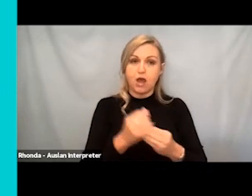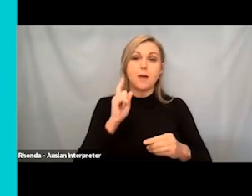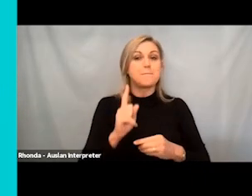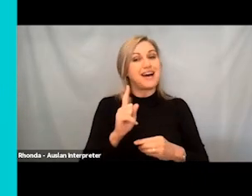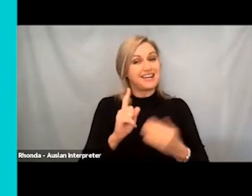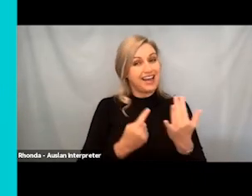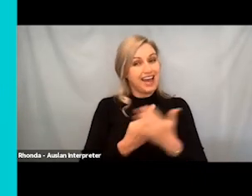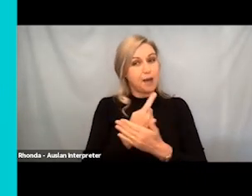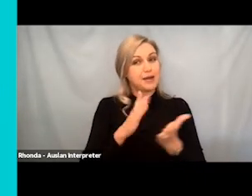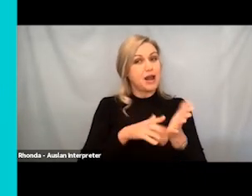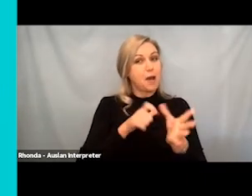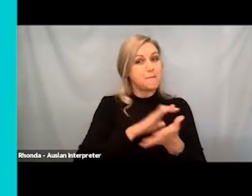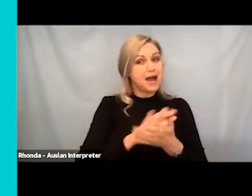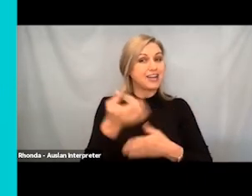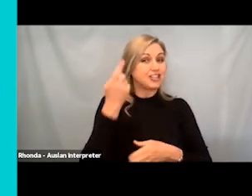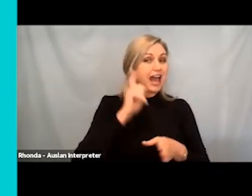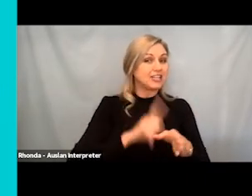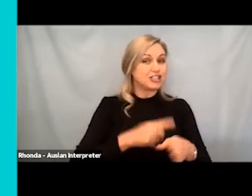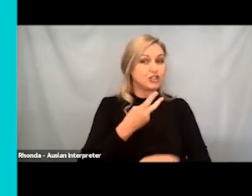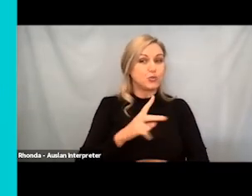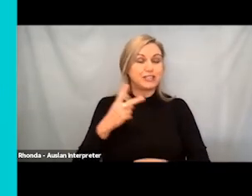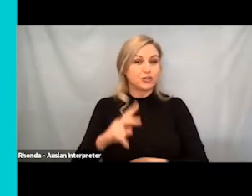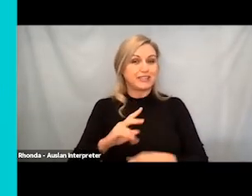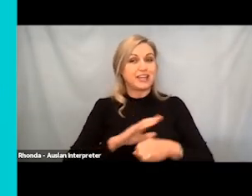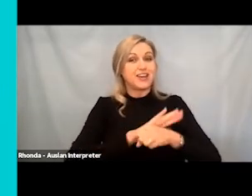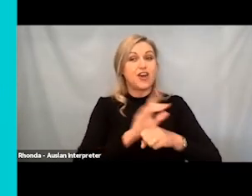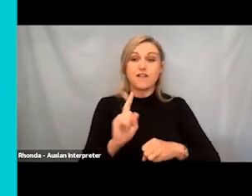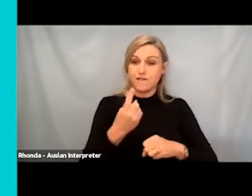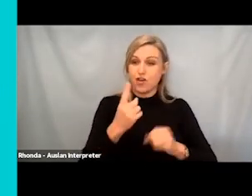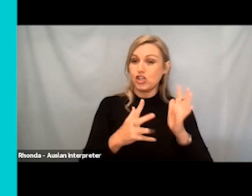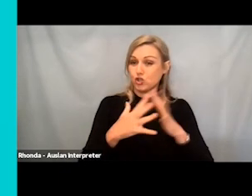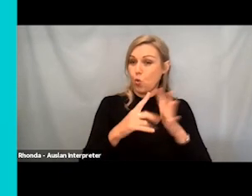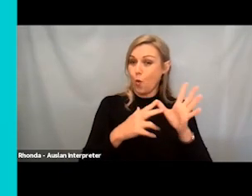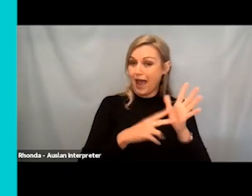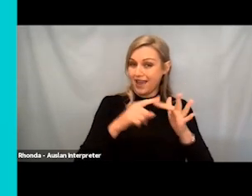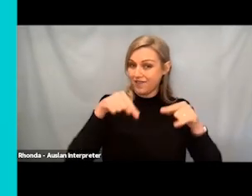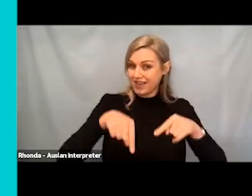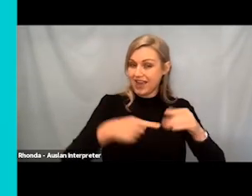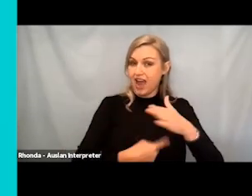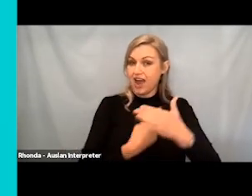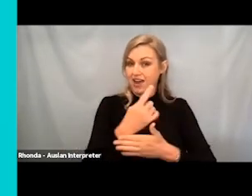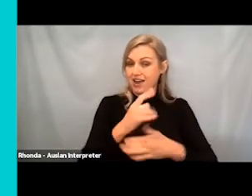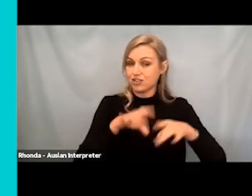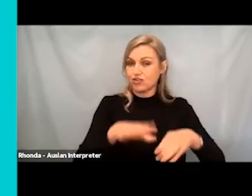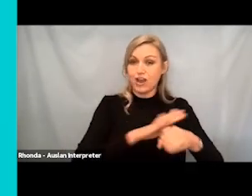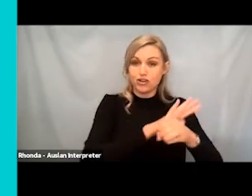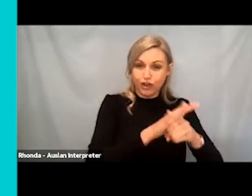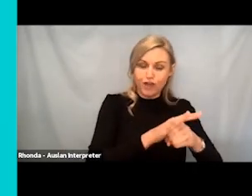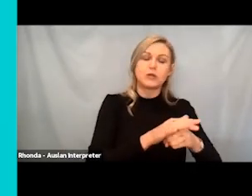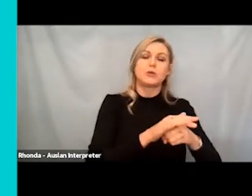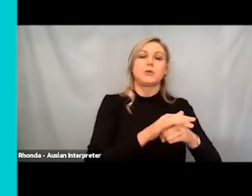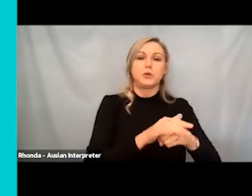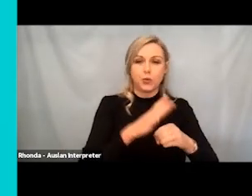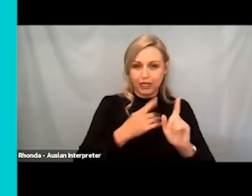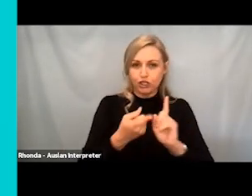in March 2020, the first wave for us here in Australia, resulted in a rapid pivot to protect the participant